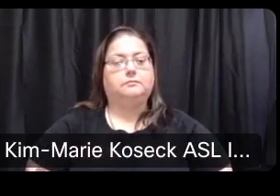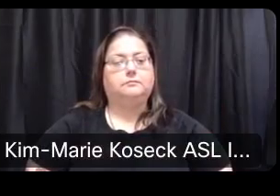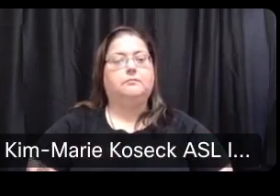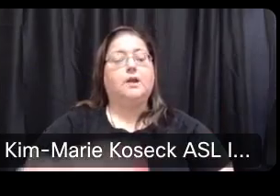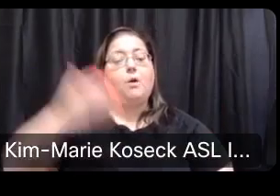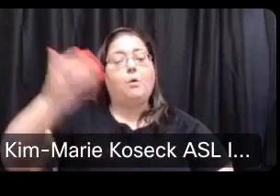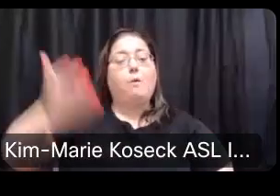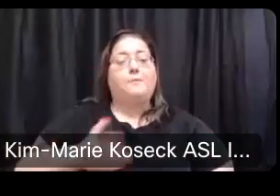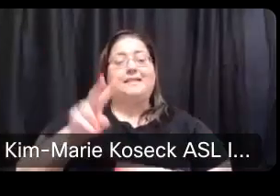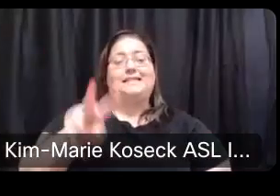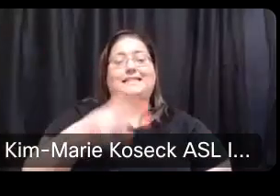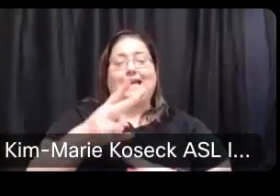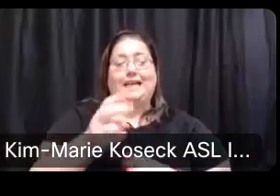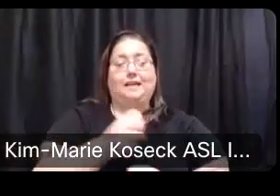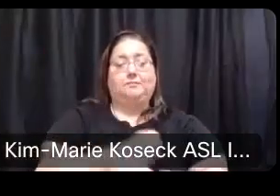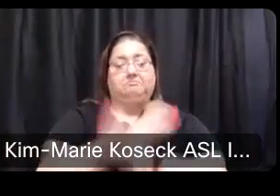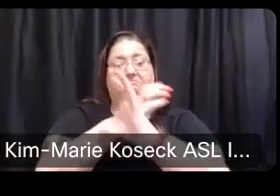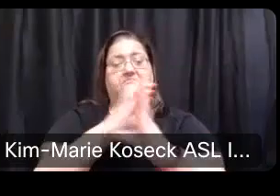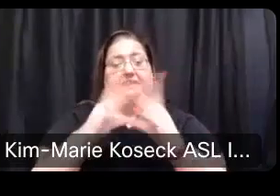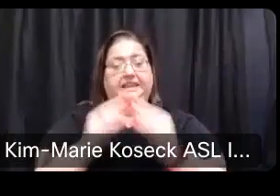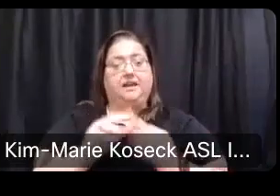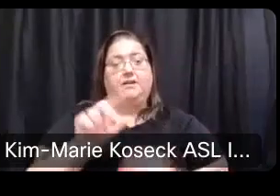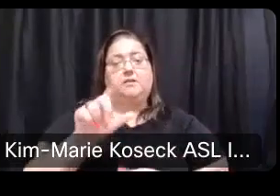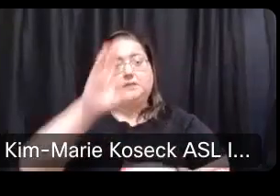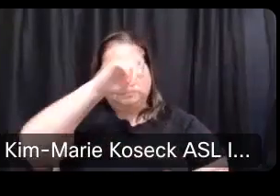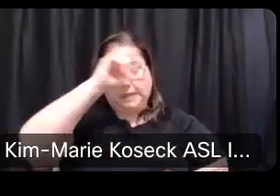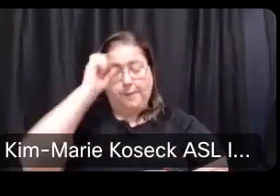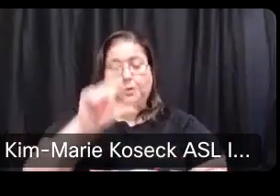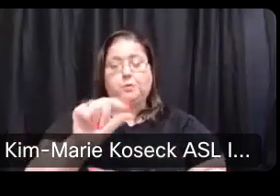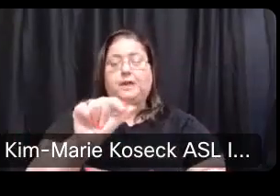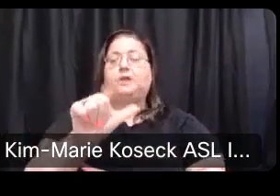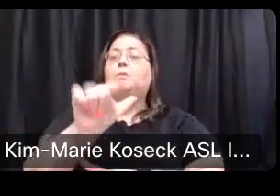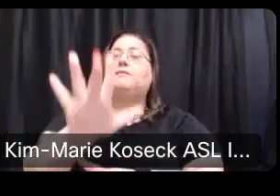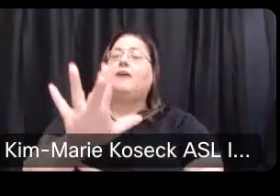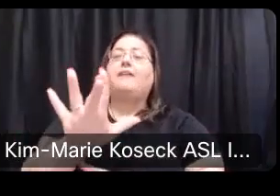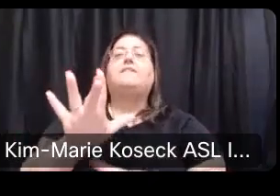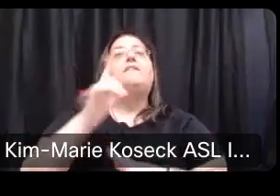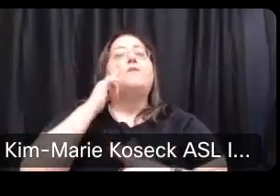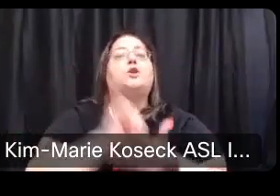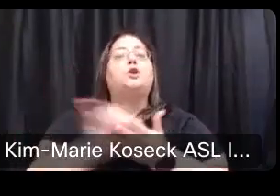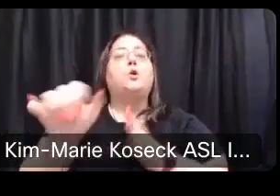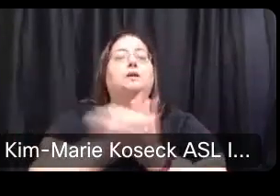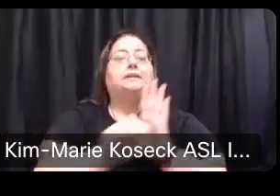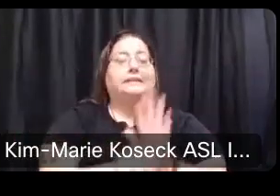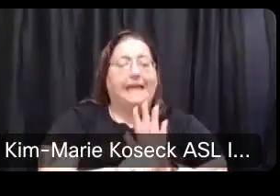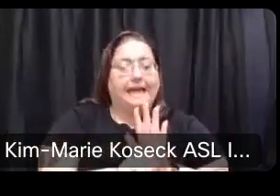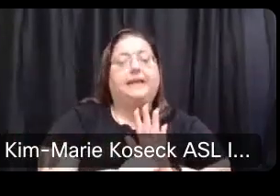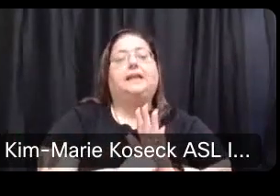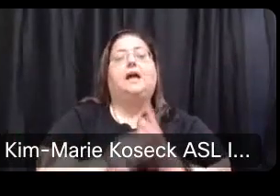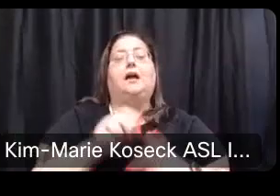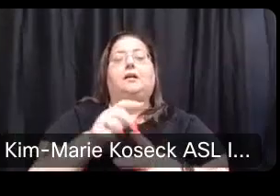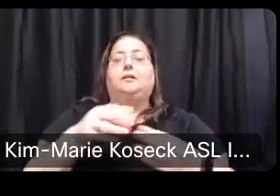Welcome to the second webinar in the Summer 2025 series for the New York State Adaptation and Resilience